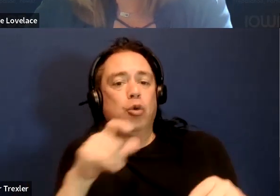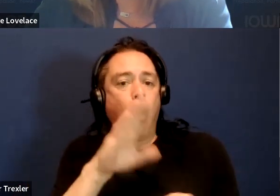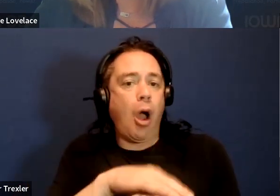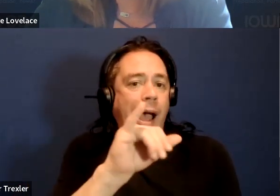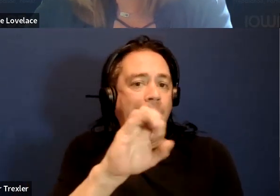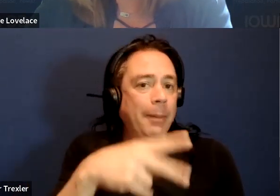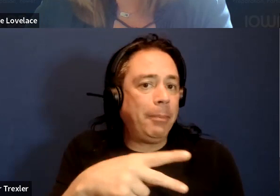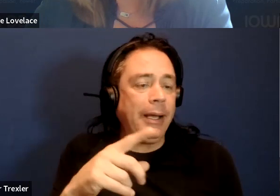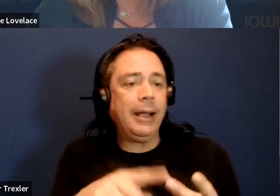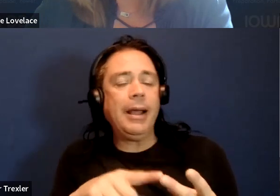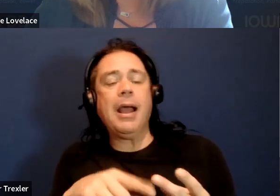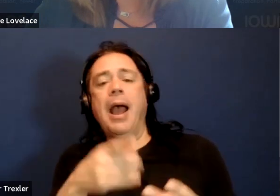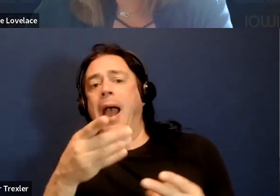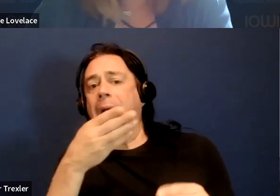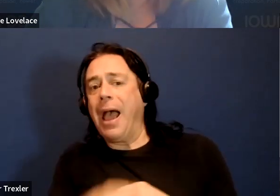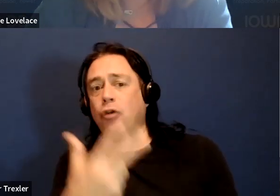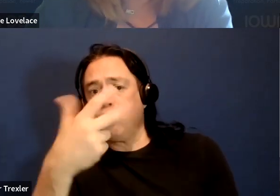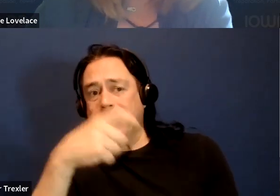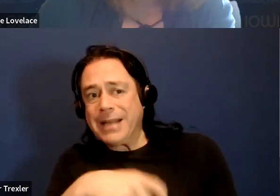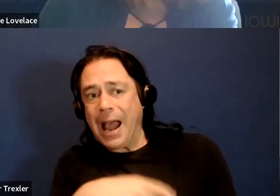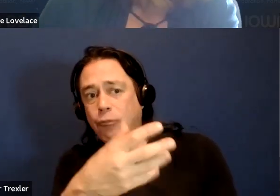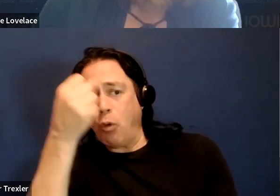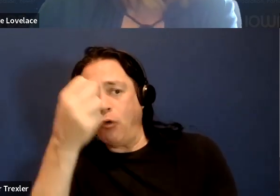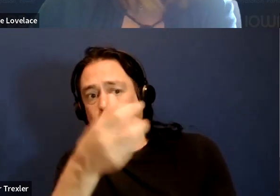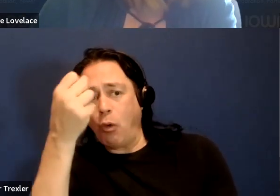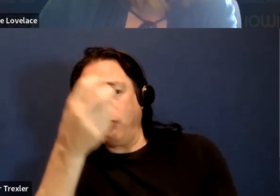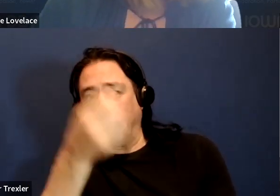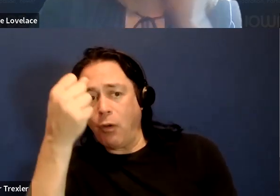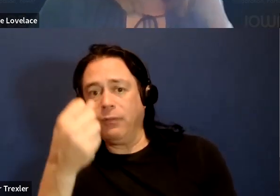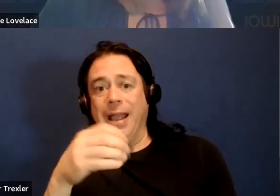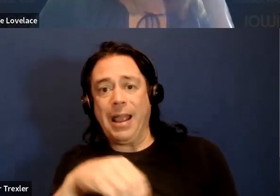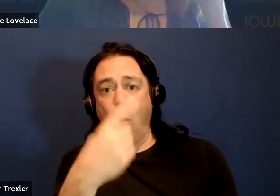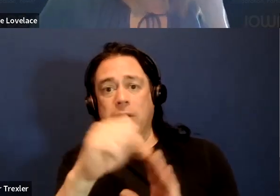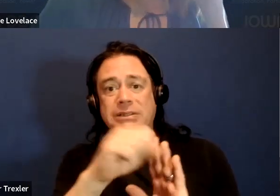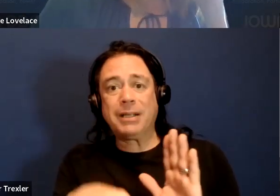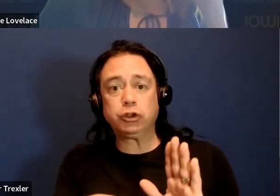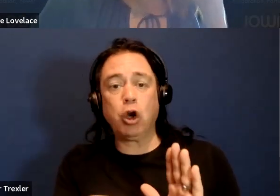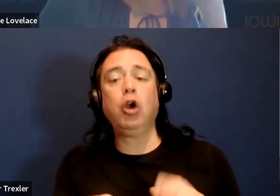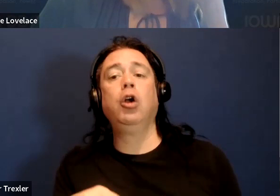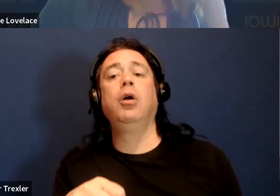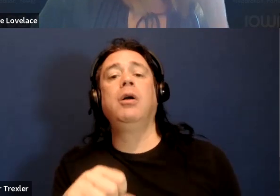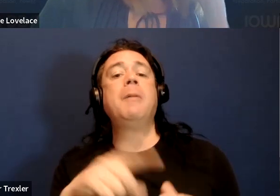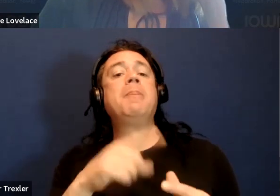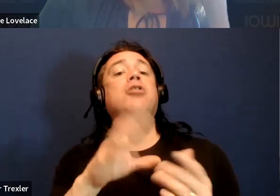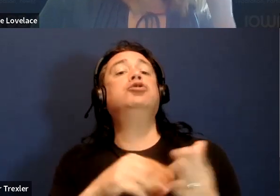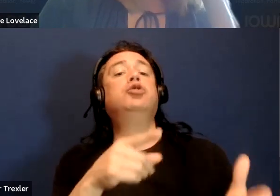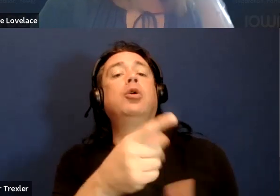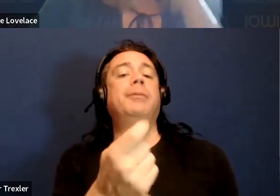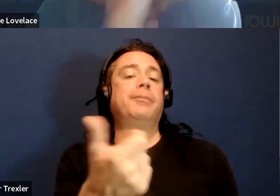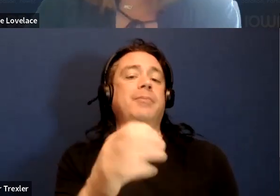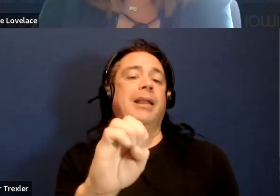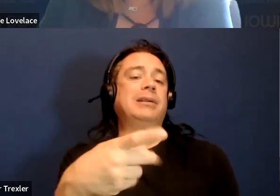Plan. And after three times being removed in a semester, the student would be